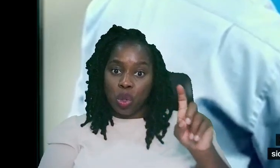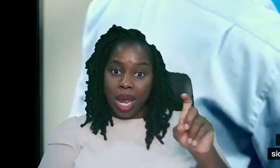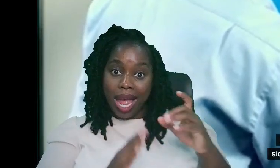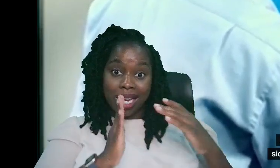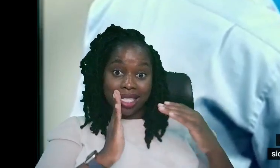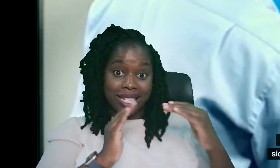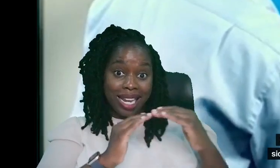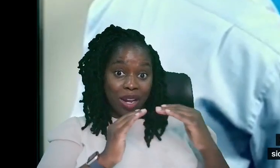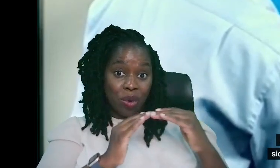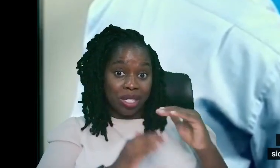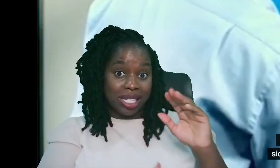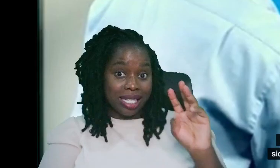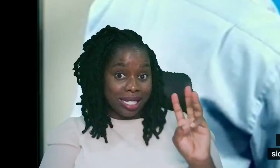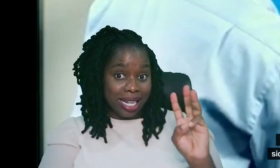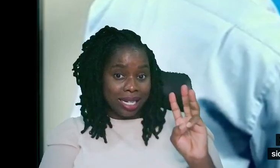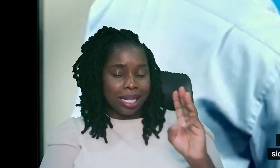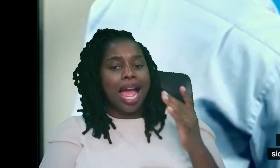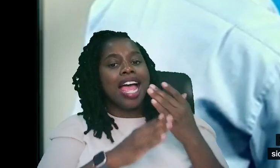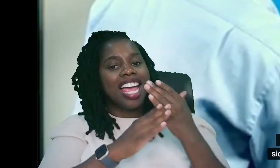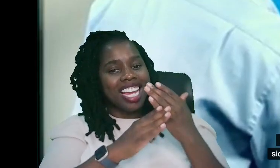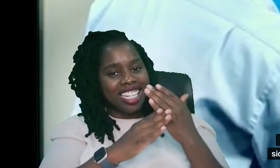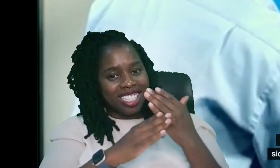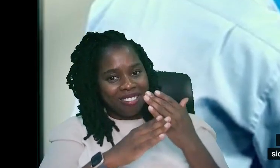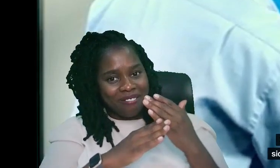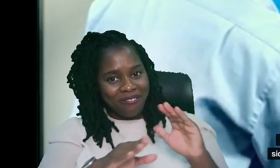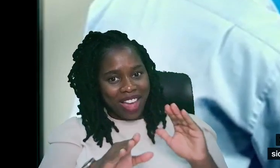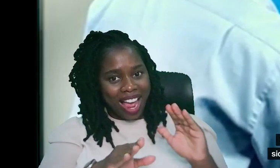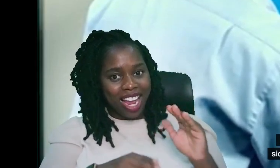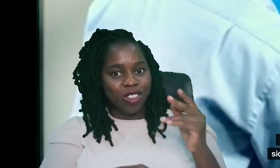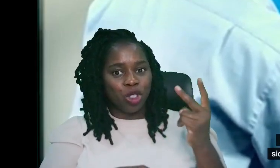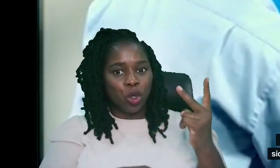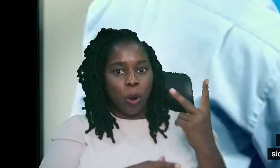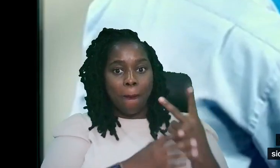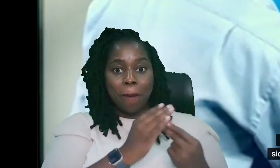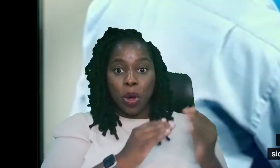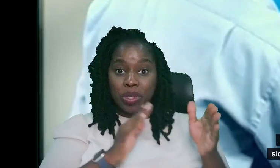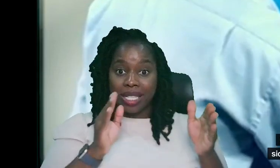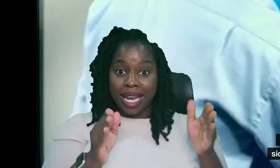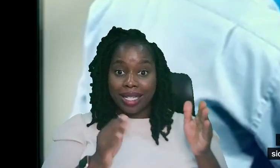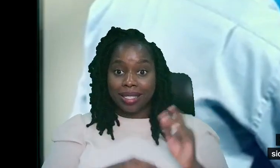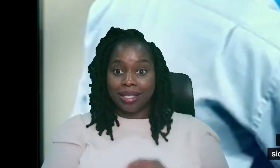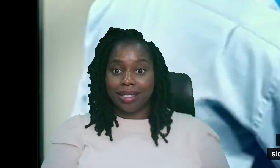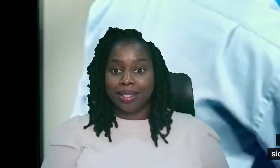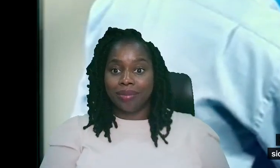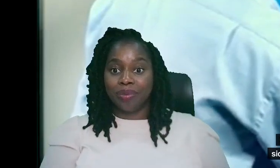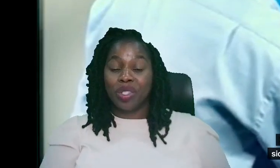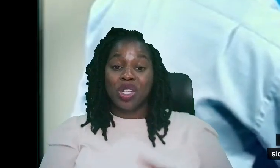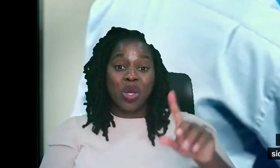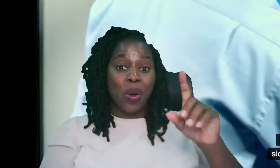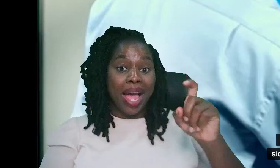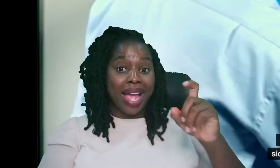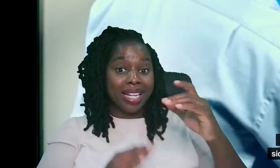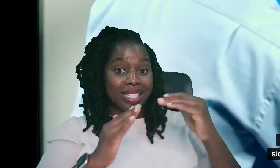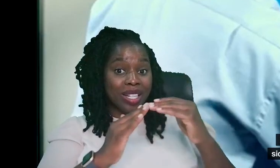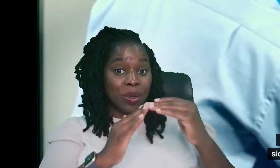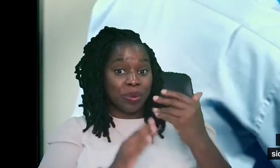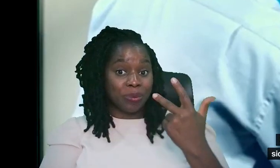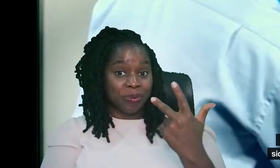equals 6, and then divide both sides by 2. So x equals